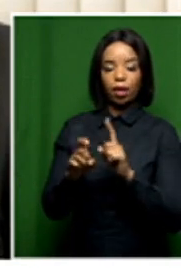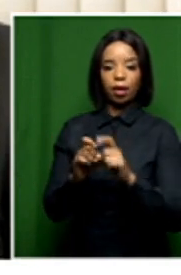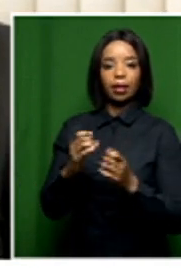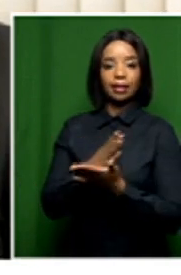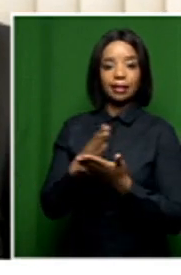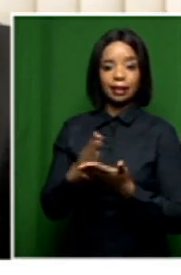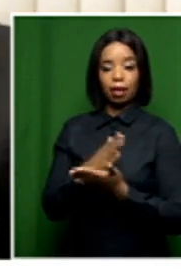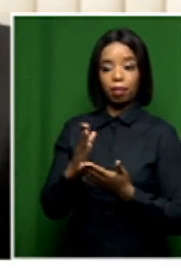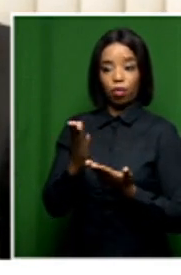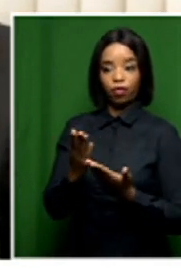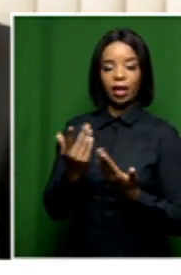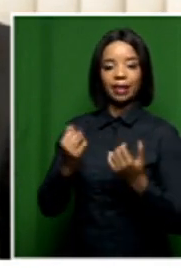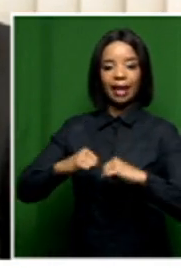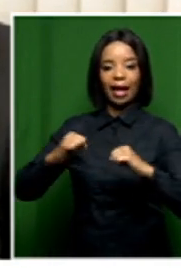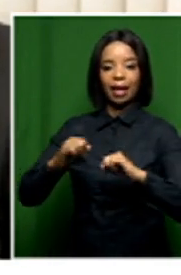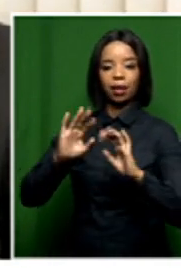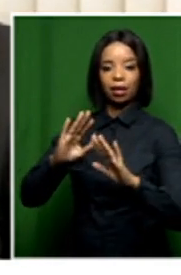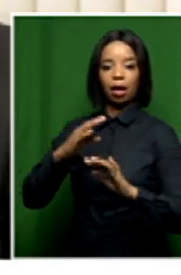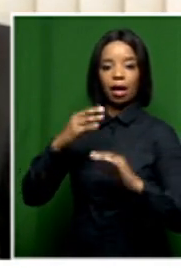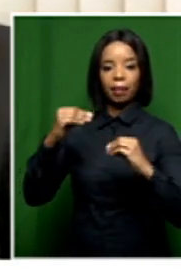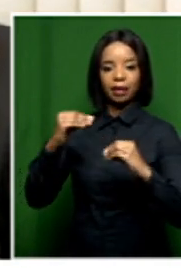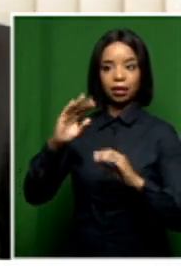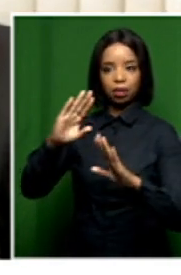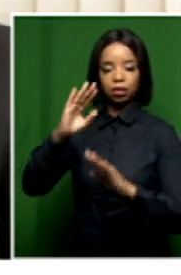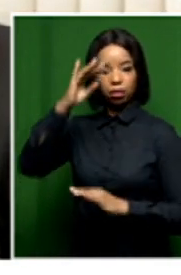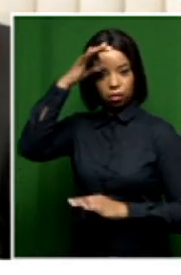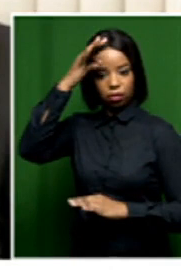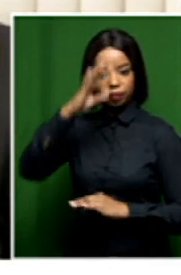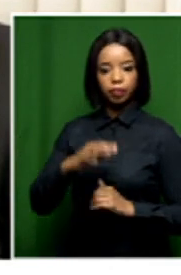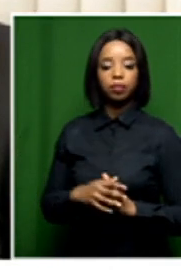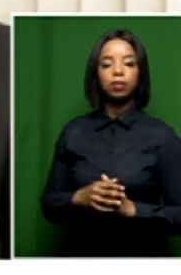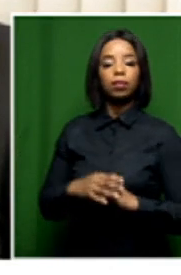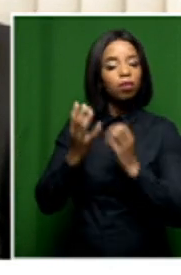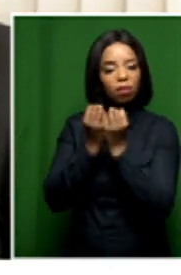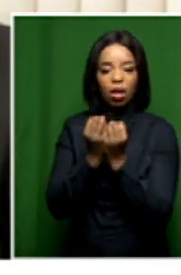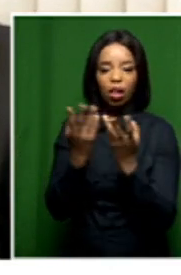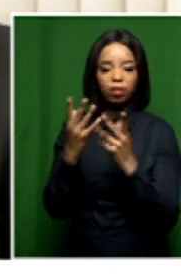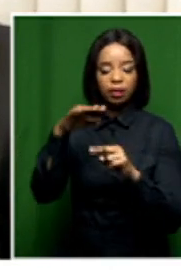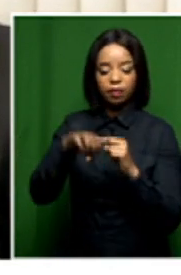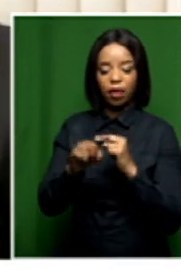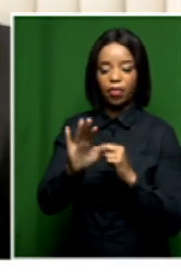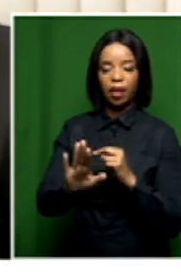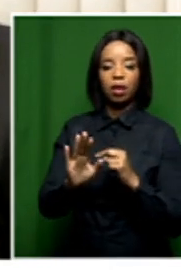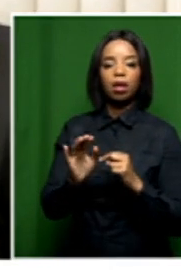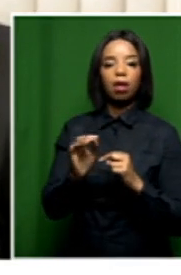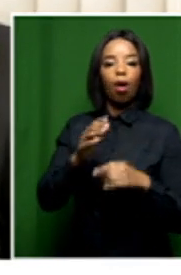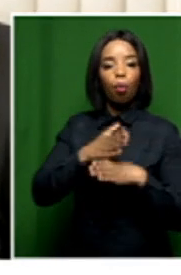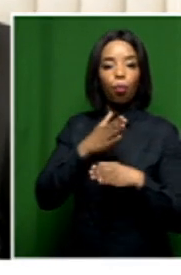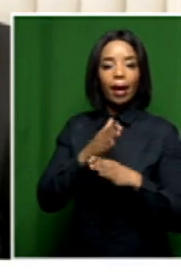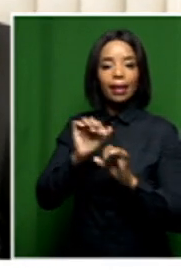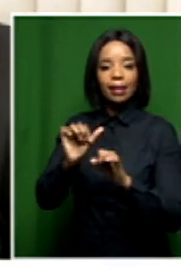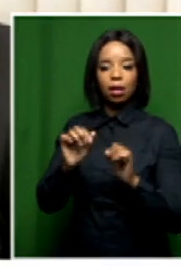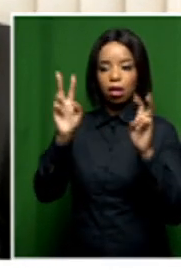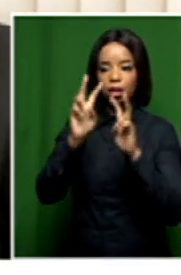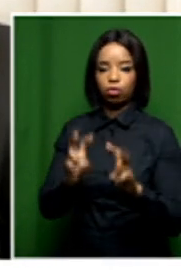state-owned enterprises. A lot of what was found there, if you look at, for example, the work that went into Eskom,